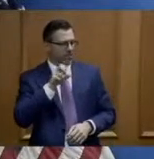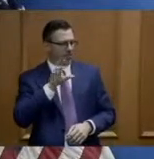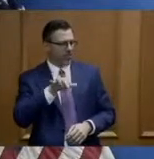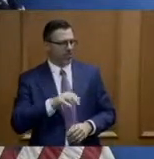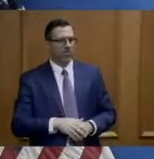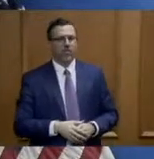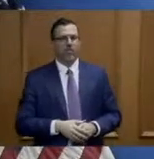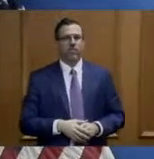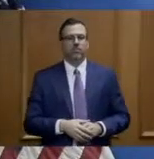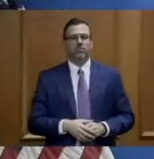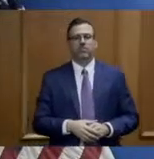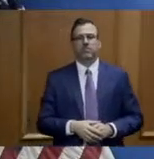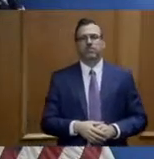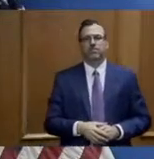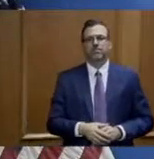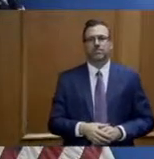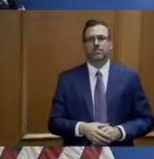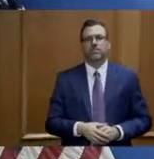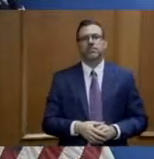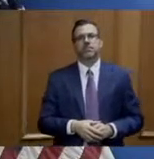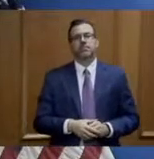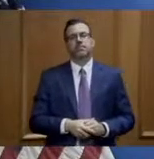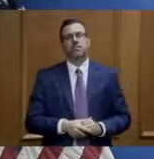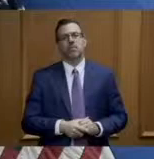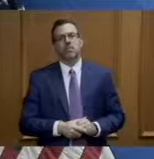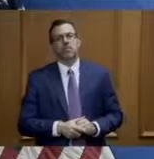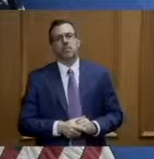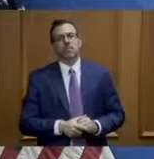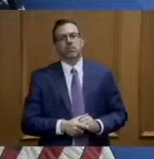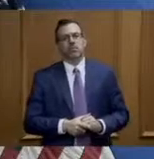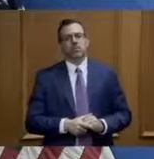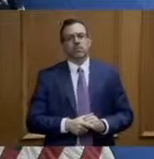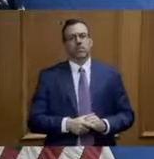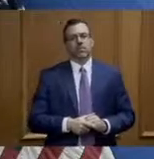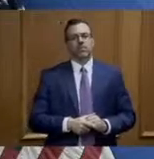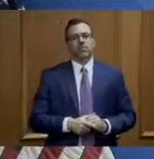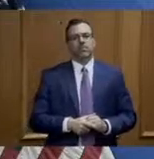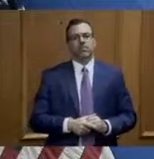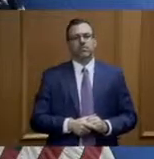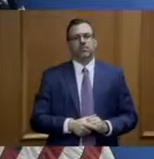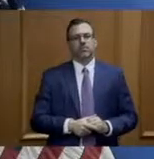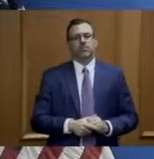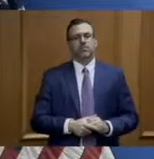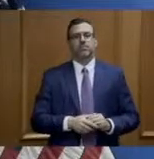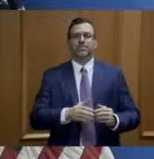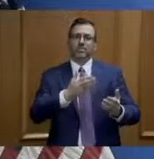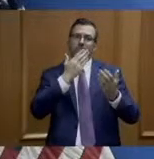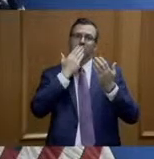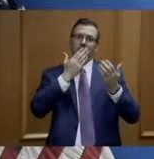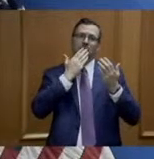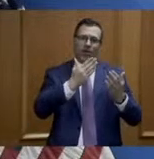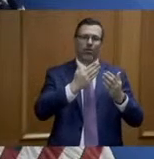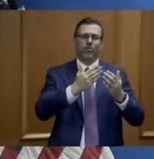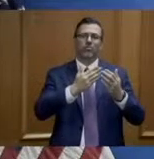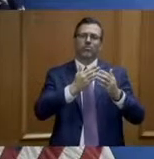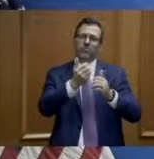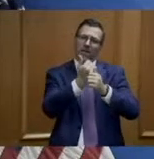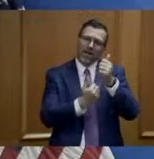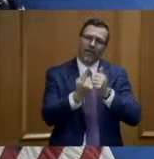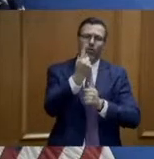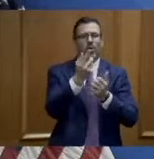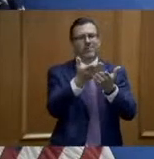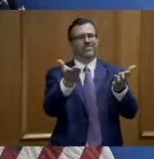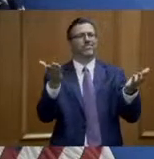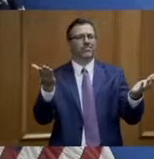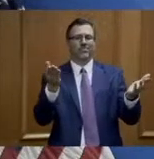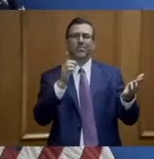Thank you for every effort that each one of you are making, and we are in fact making progress. We have